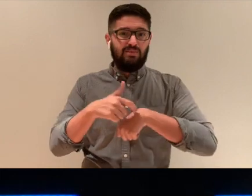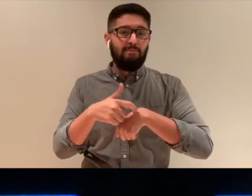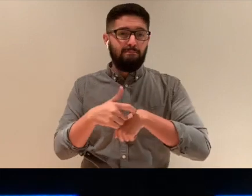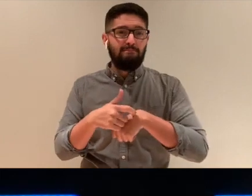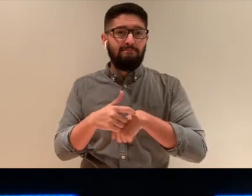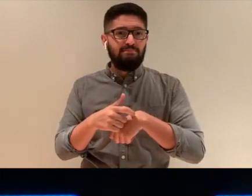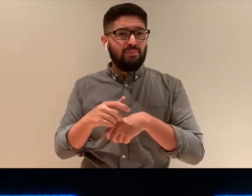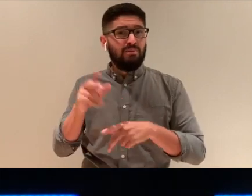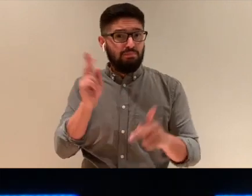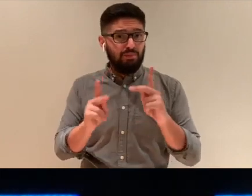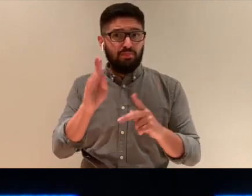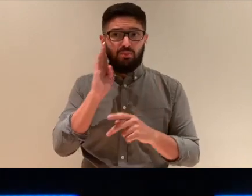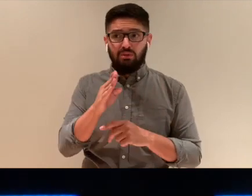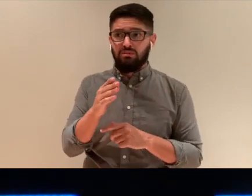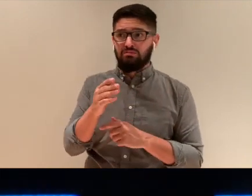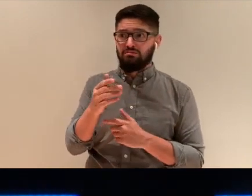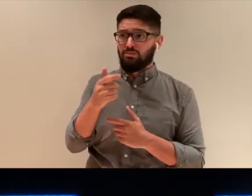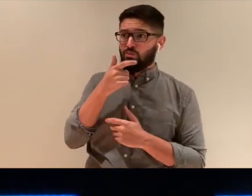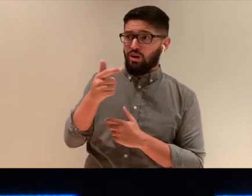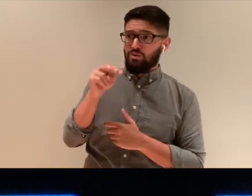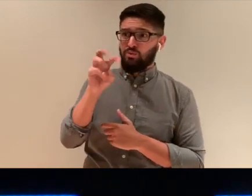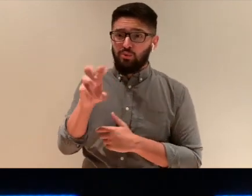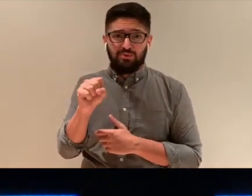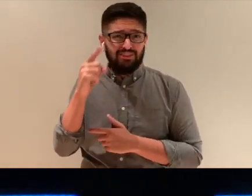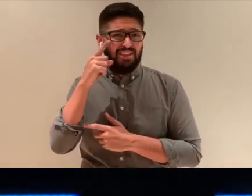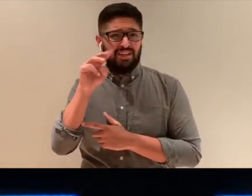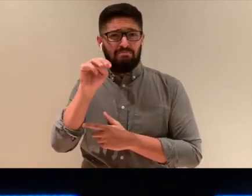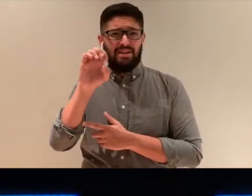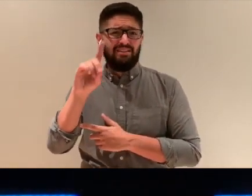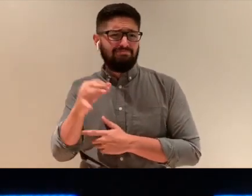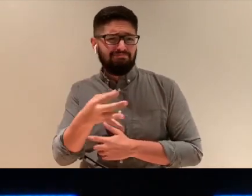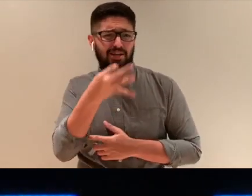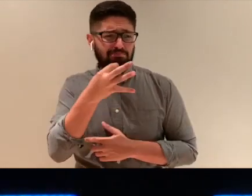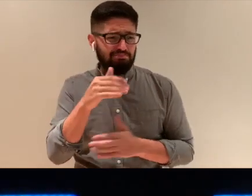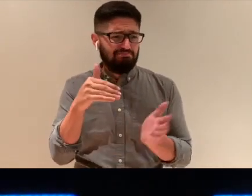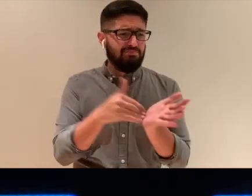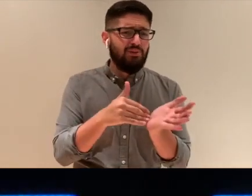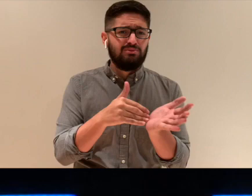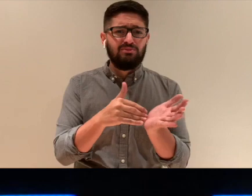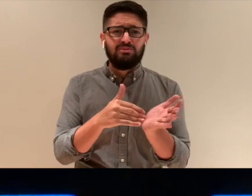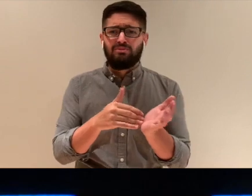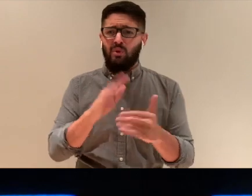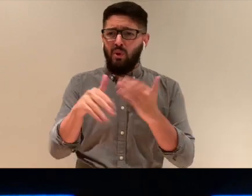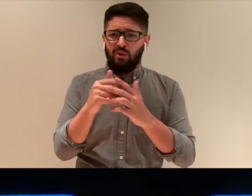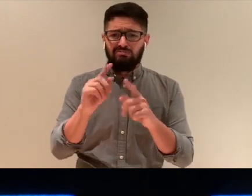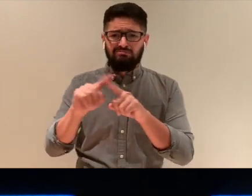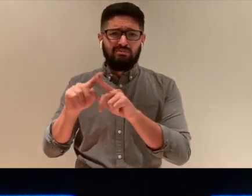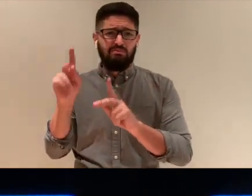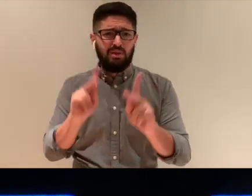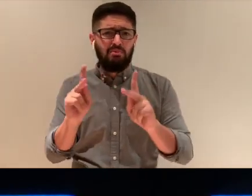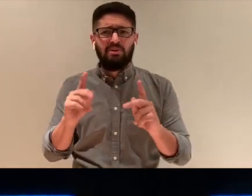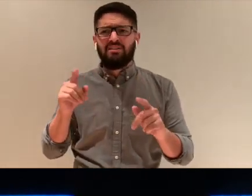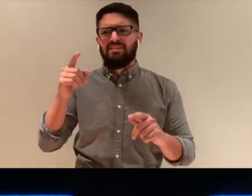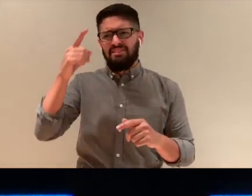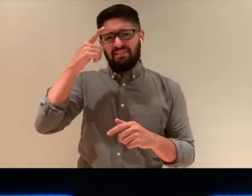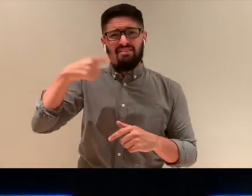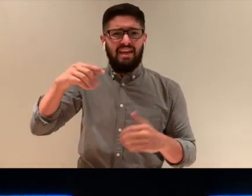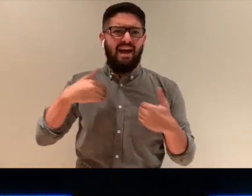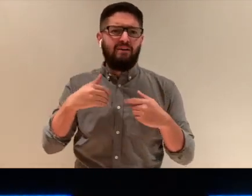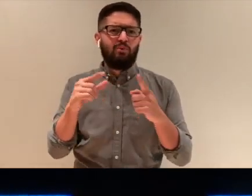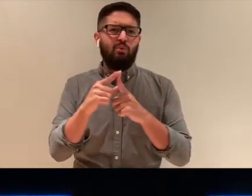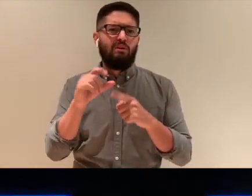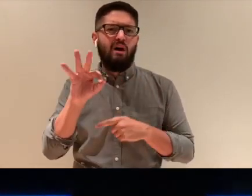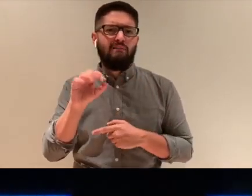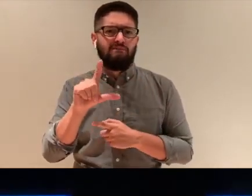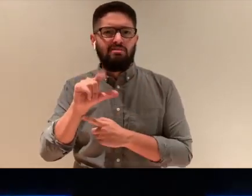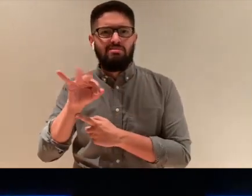season, people are going to tune in thinking that the media, the experts, the doctors, all these people, that they have the words